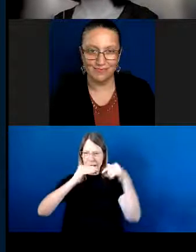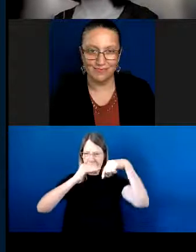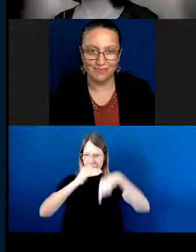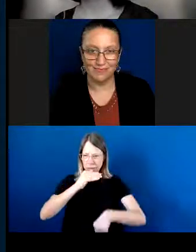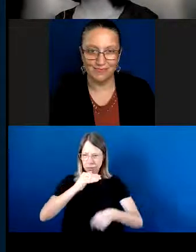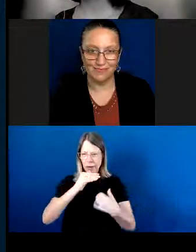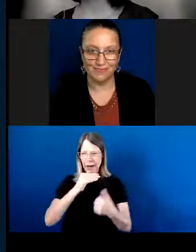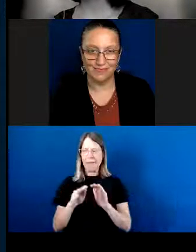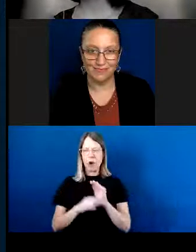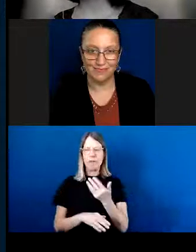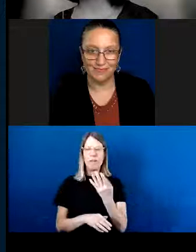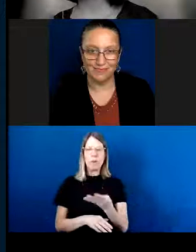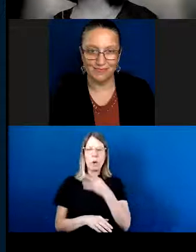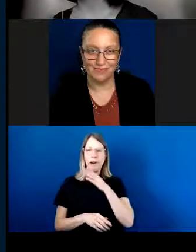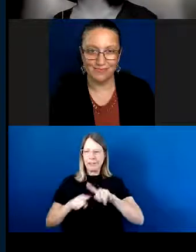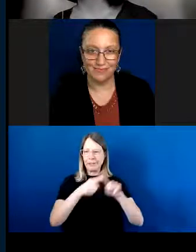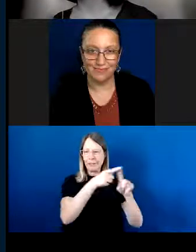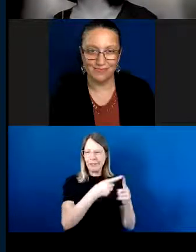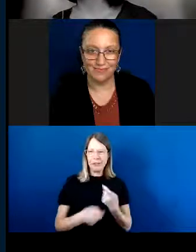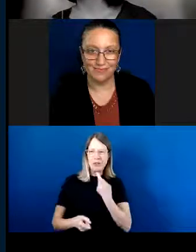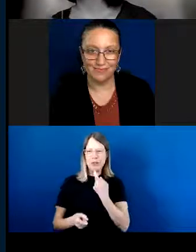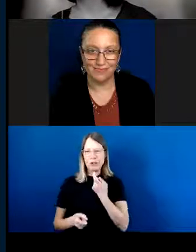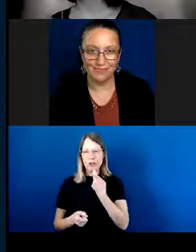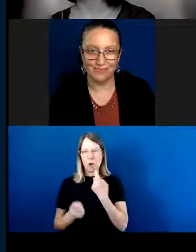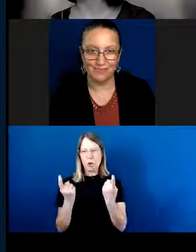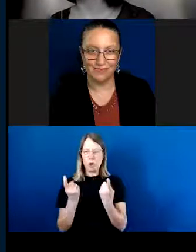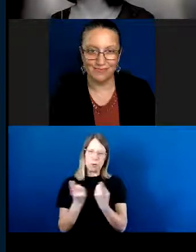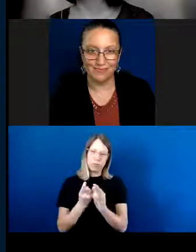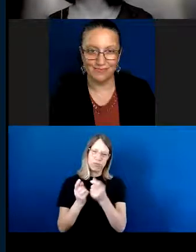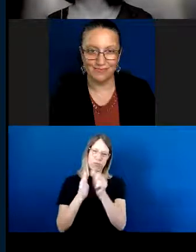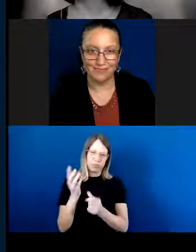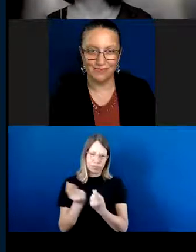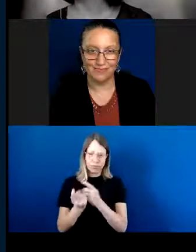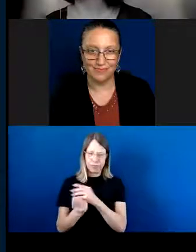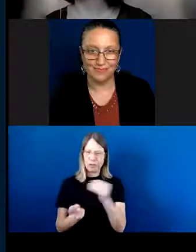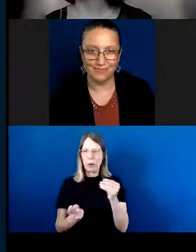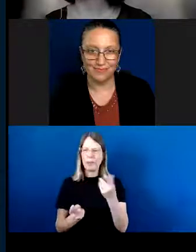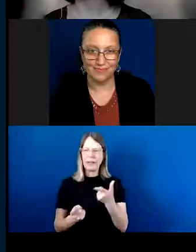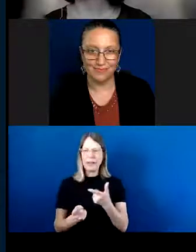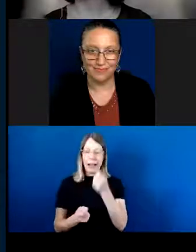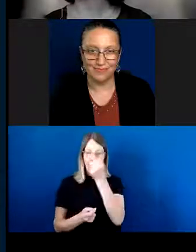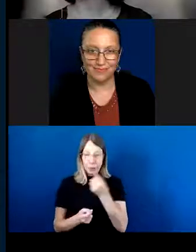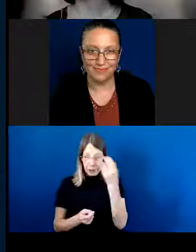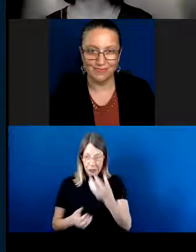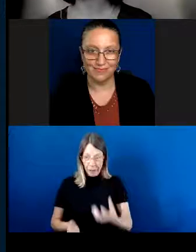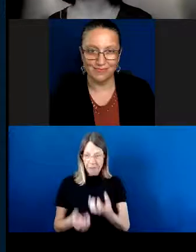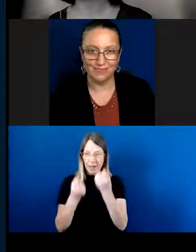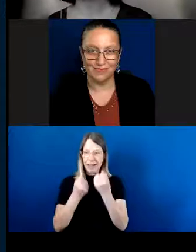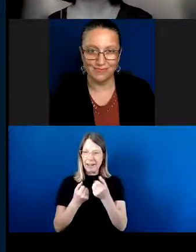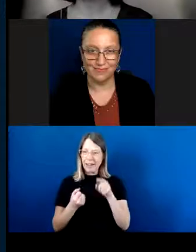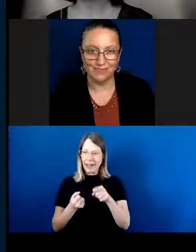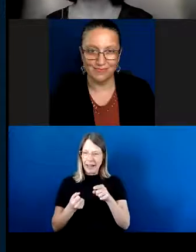artefacts. Amazingly, this campsite was protected by the silt that actually washed down Yarrung Creek after the valley was partially filled to create William